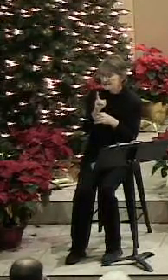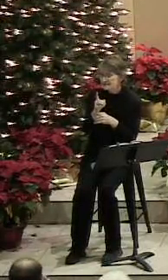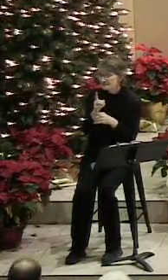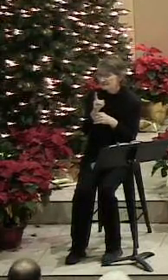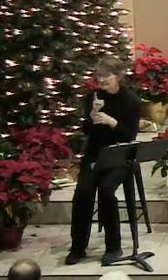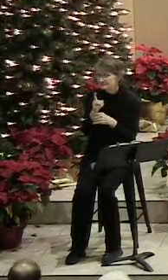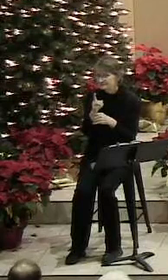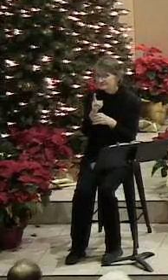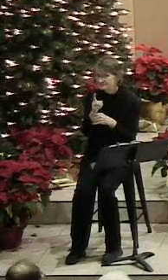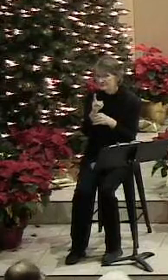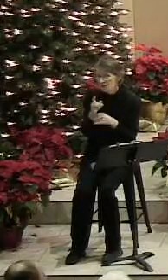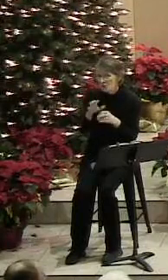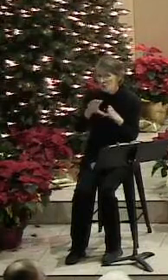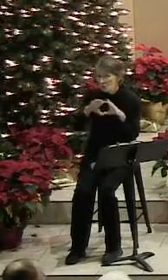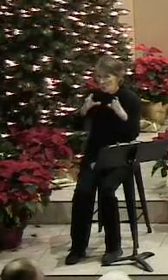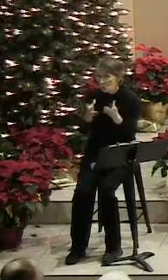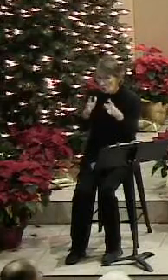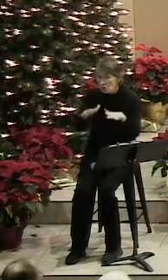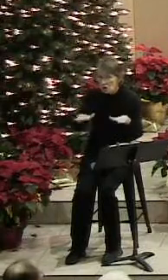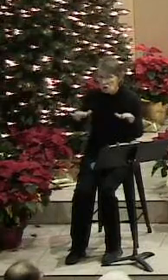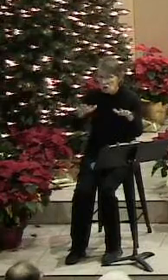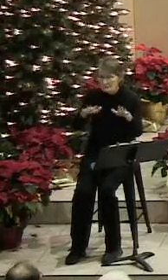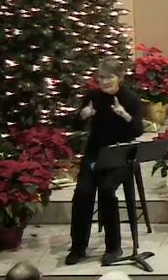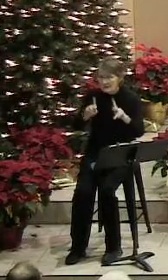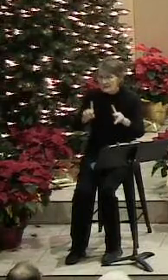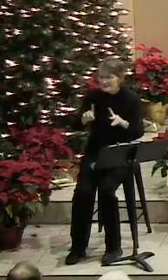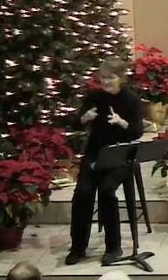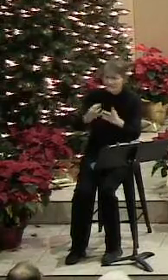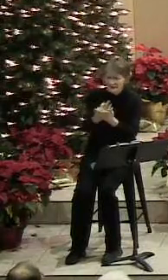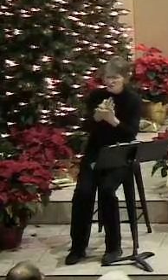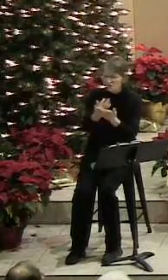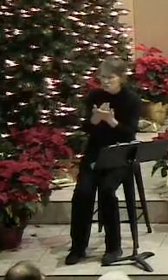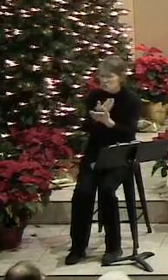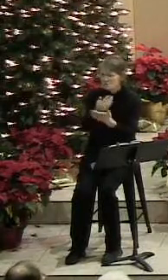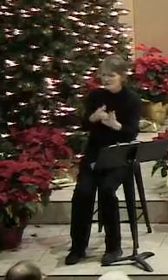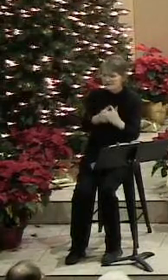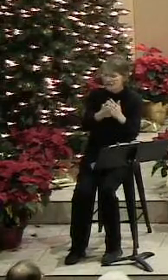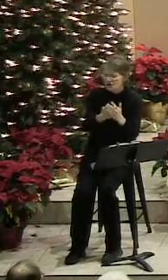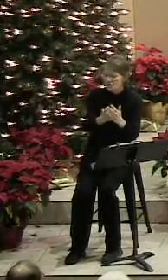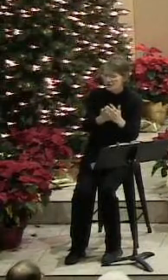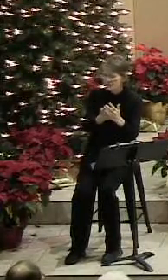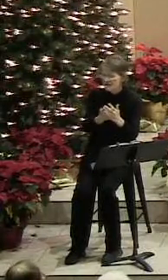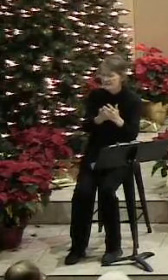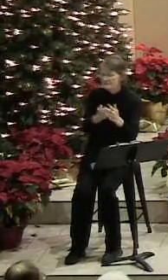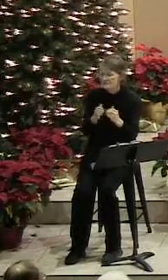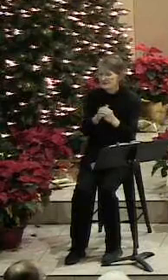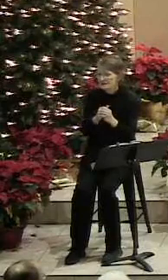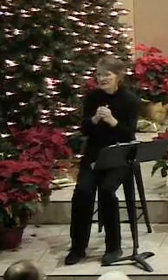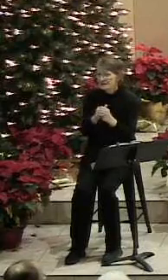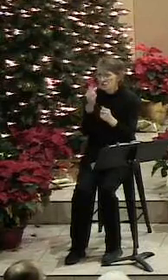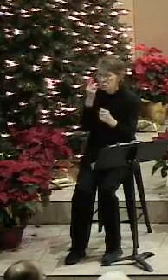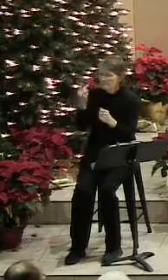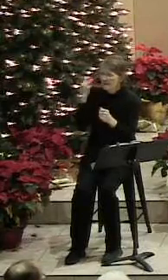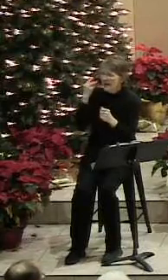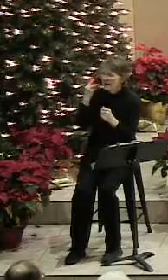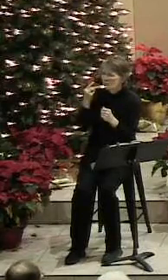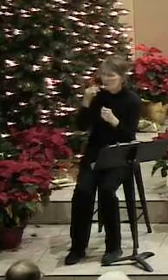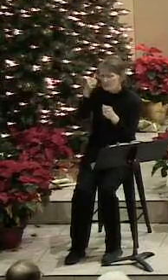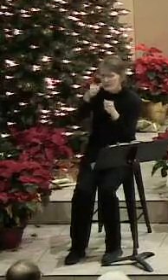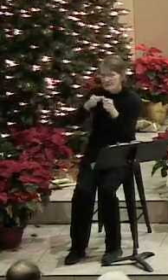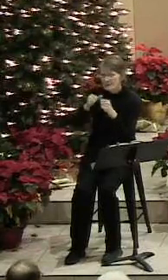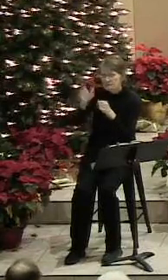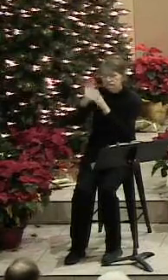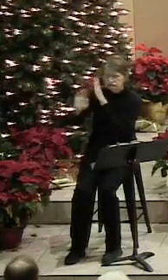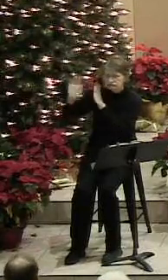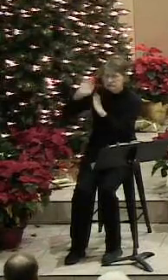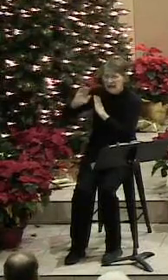fresh start. Think about how humanity started, right? Our very first parents, Adam and Eve, we know the story. There's a